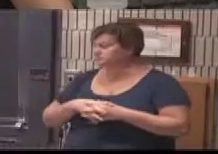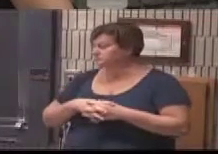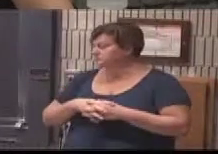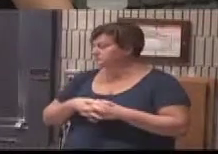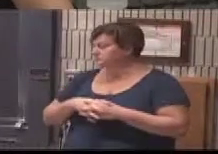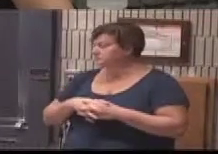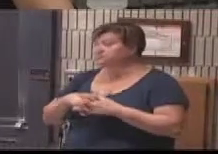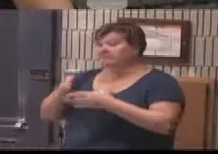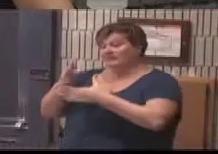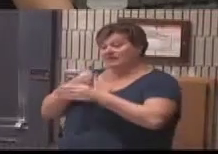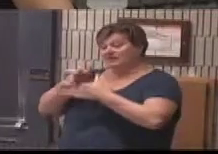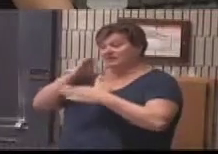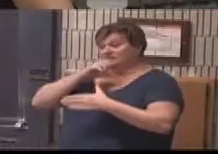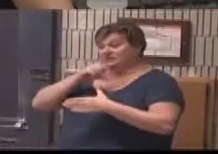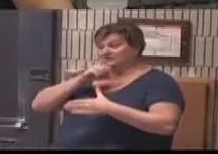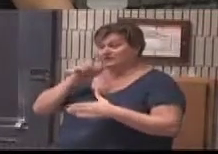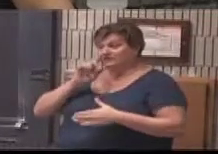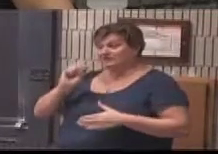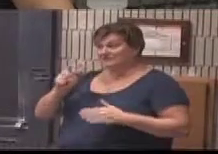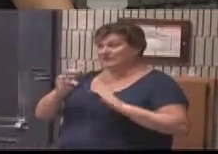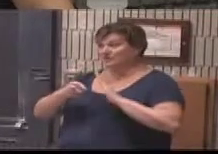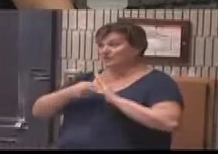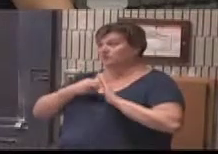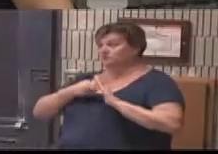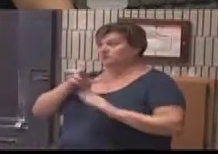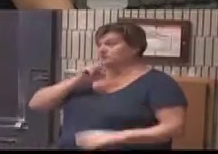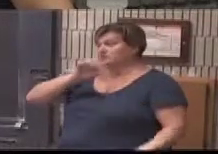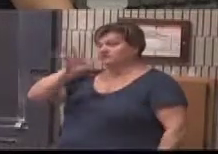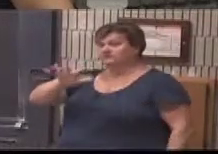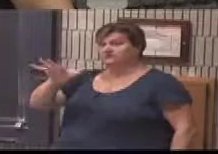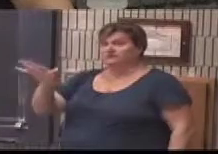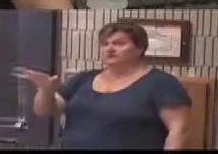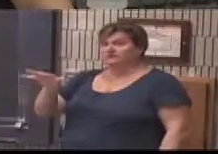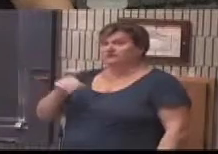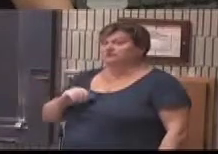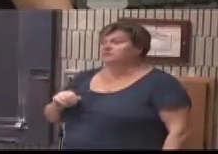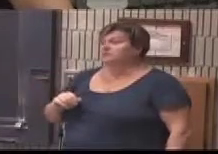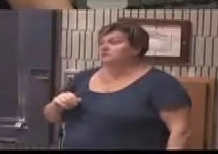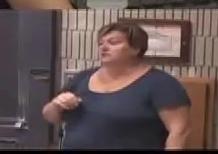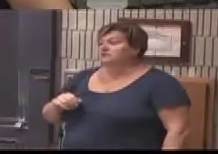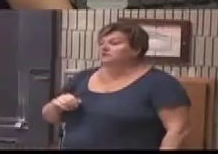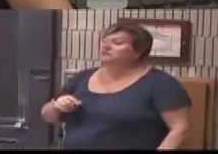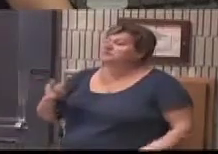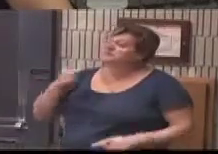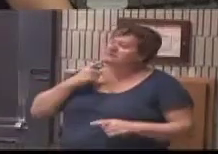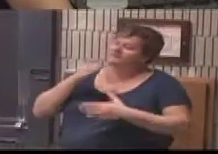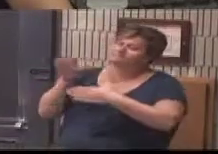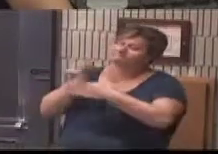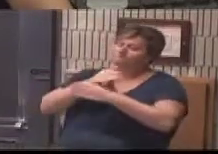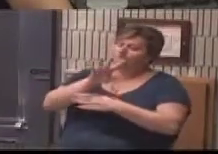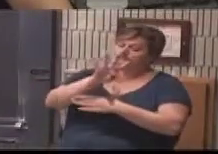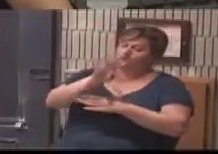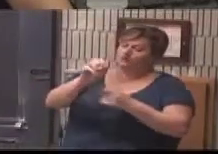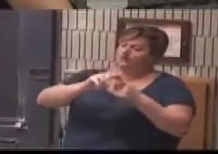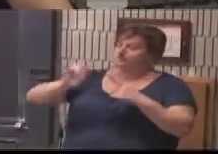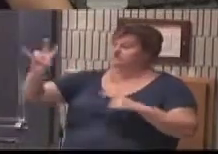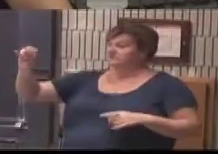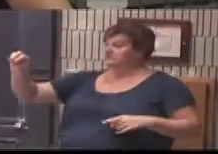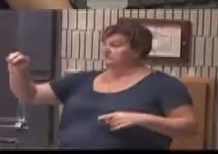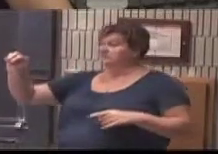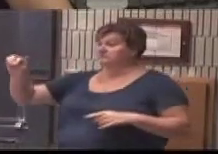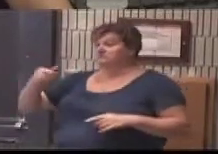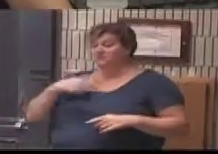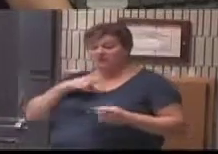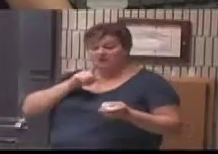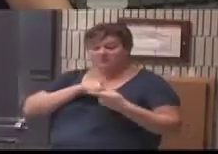The average age at diagnosis is 55. They'll tell you that the age range is 40 to 70. I met a woman who was diagnosed at